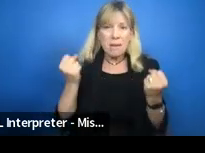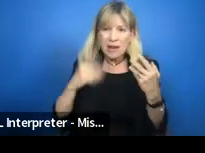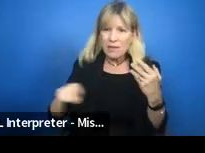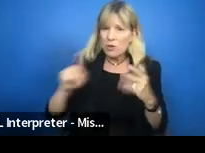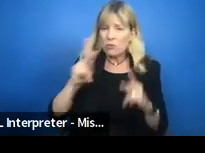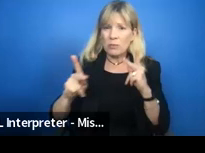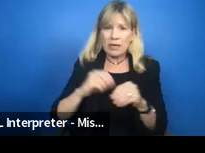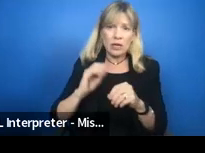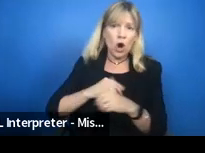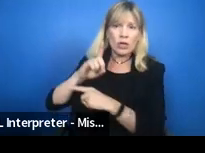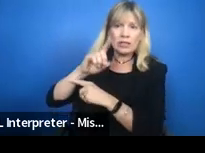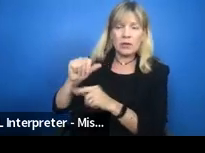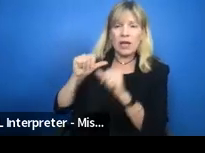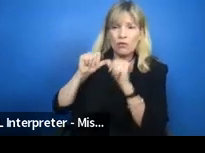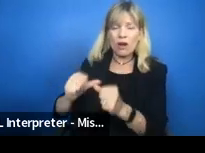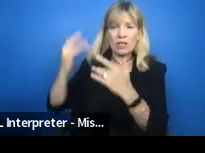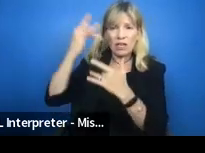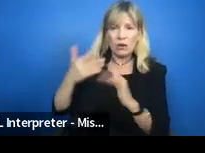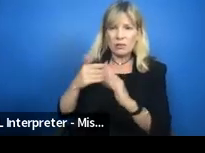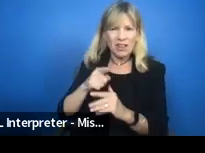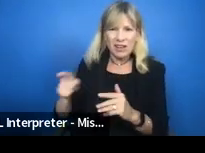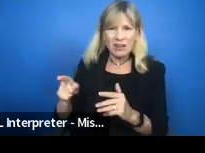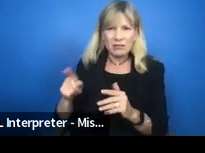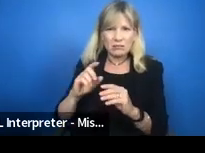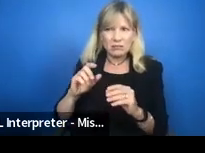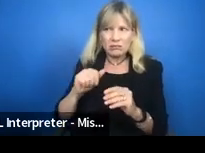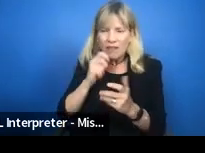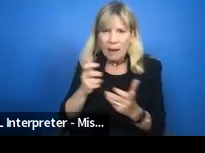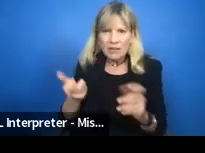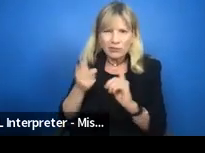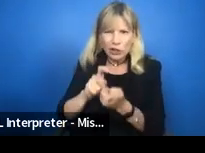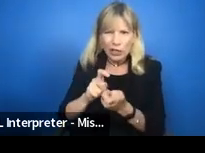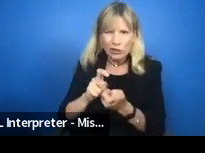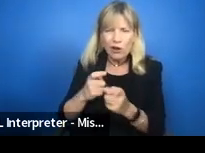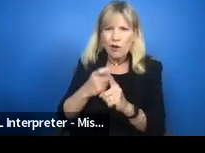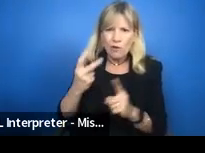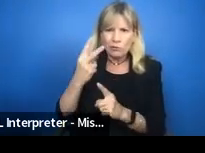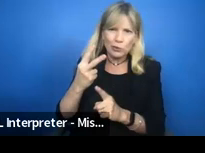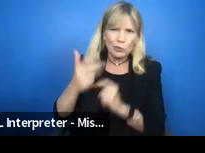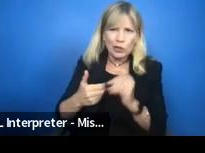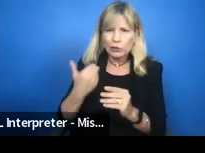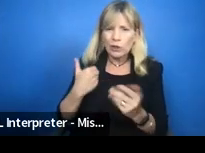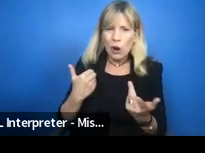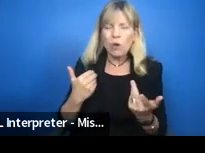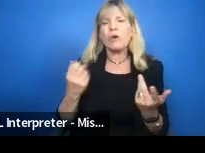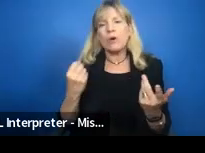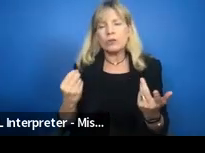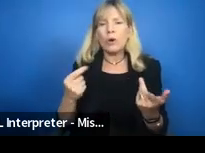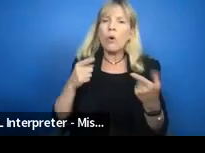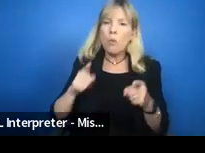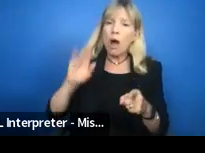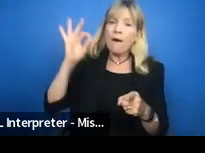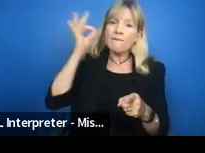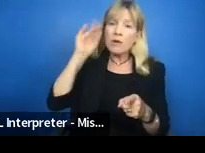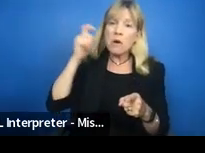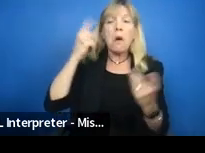in our disability and chronically ill communities, not much has changed from just a couple of years ago. So while the federal